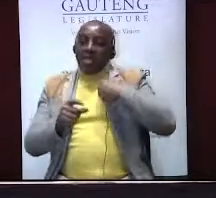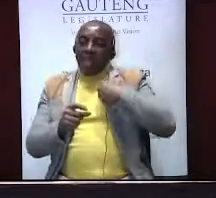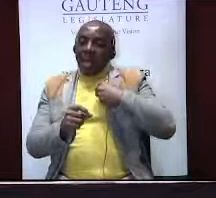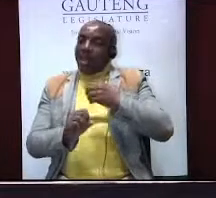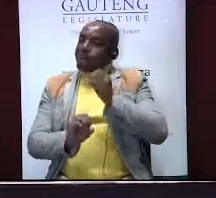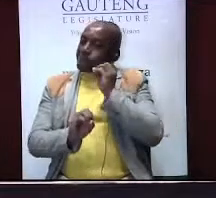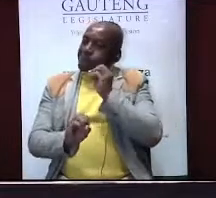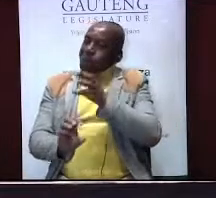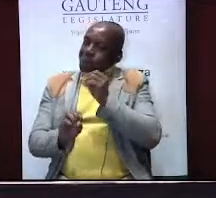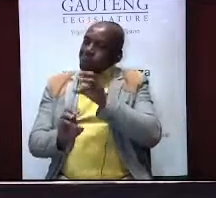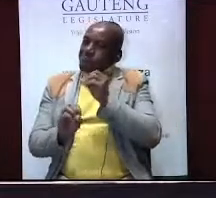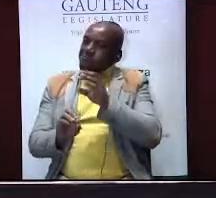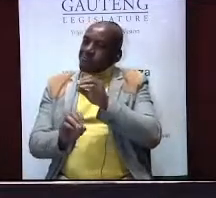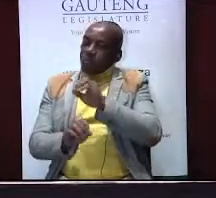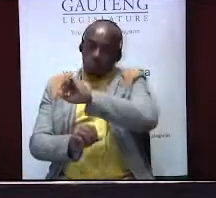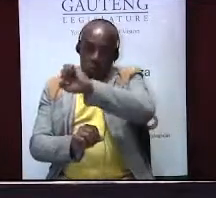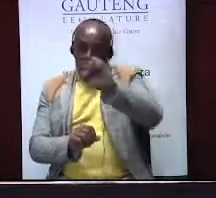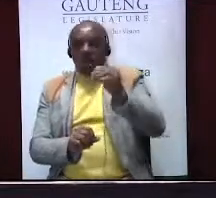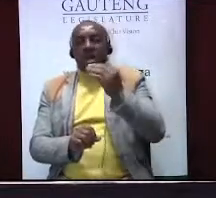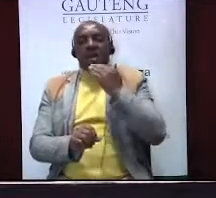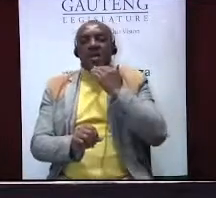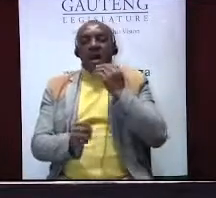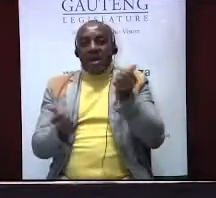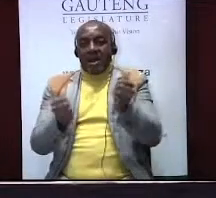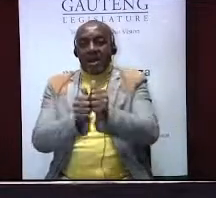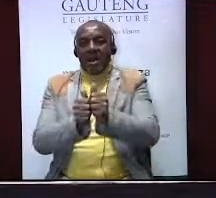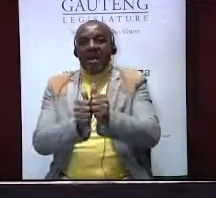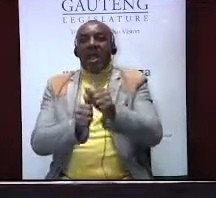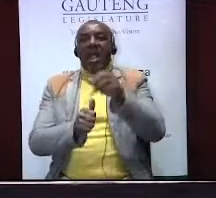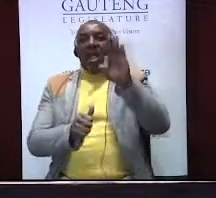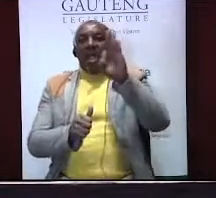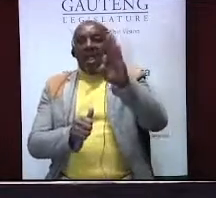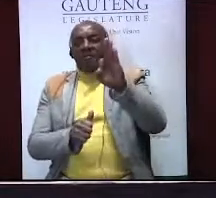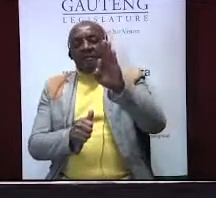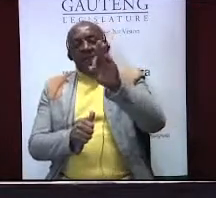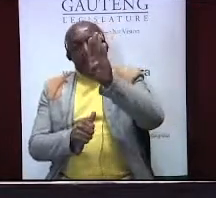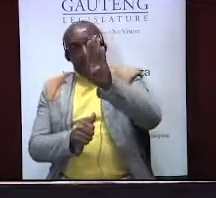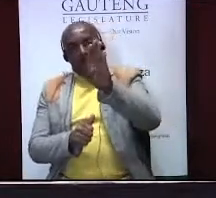addressing you together with the FBO sector.